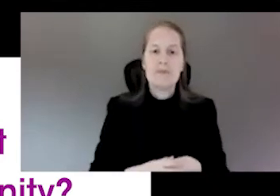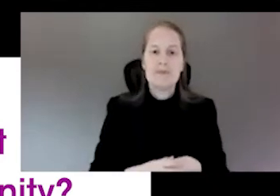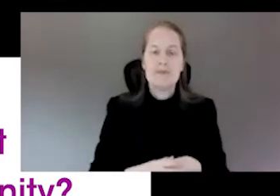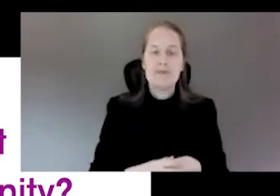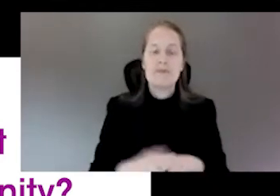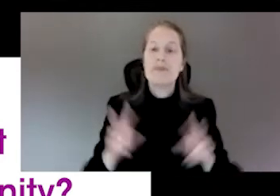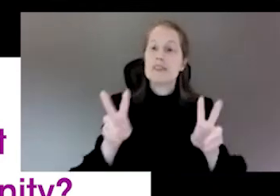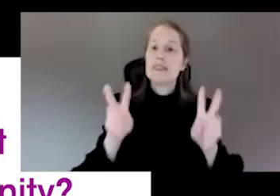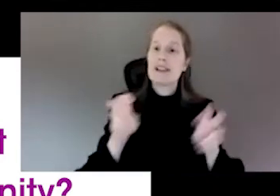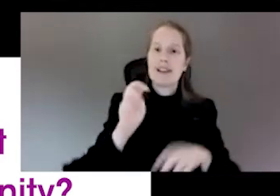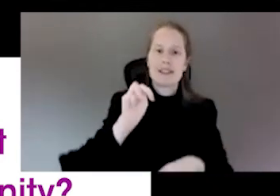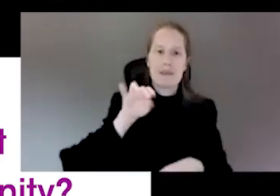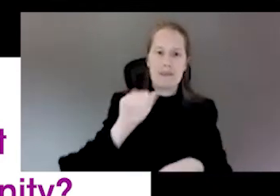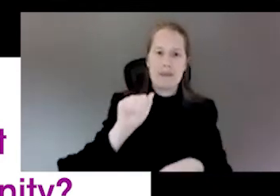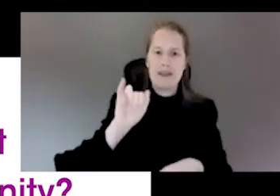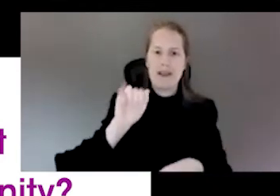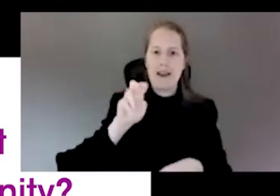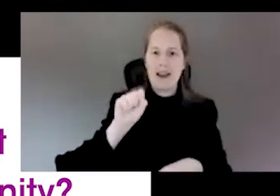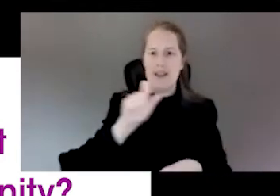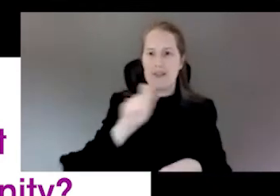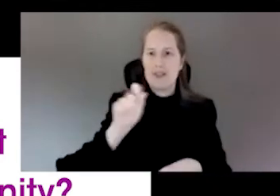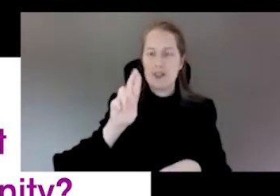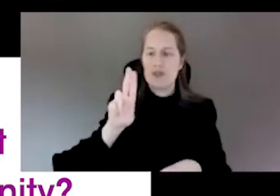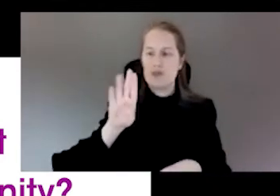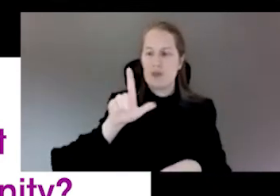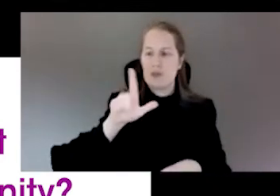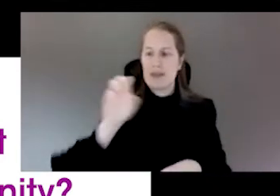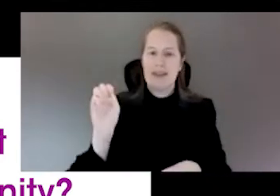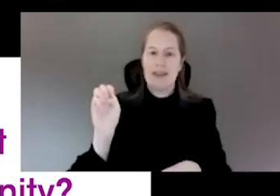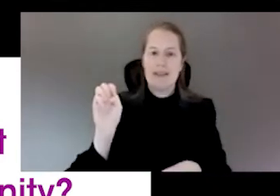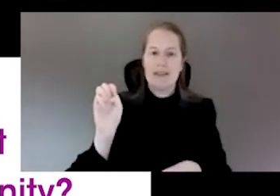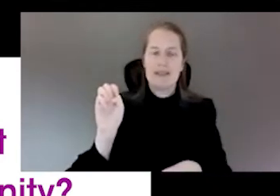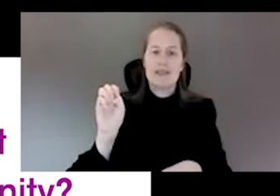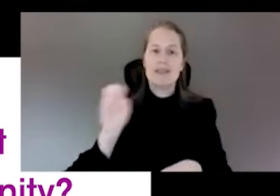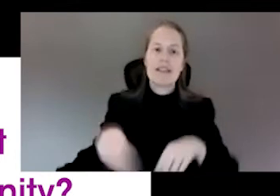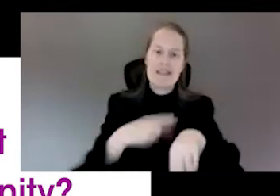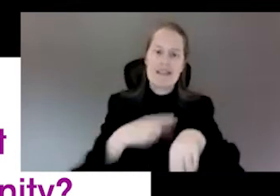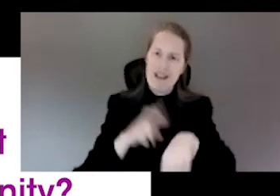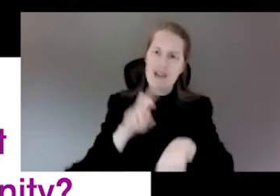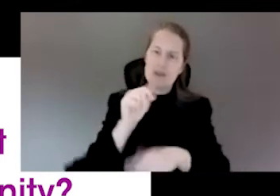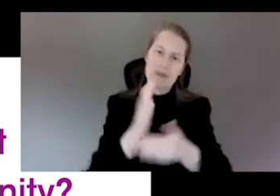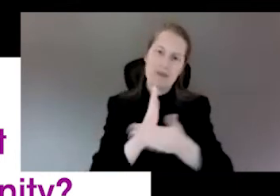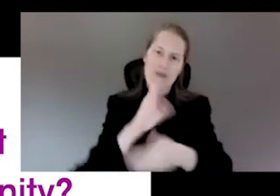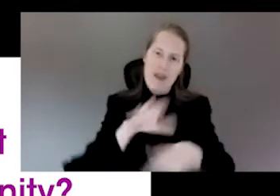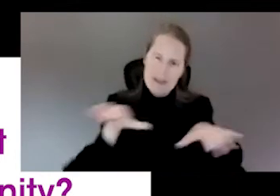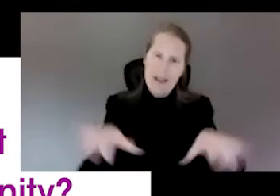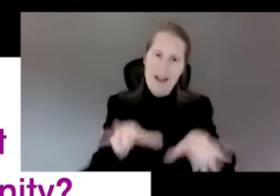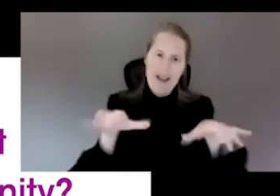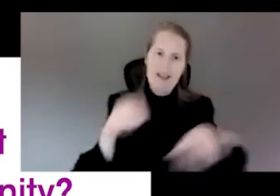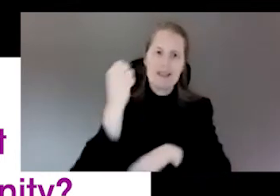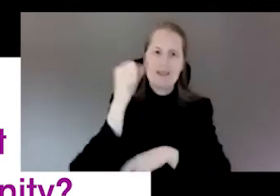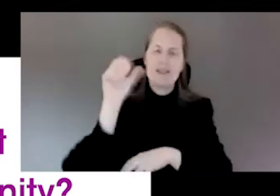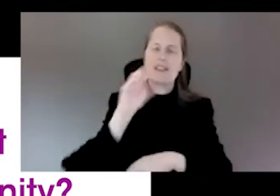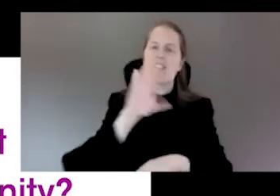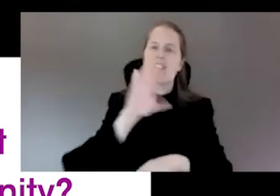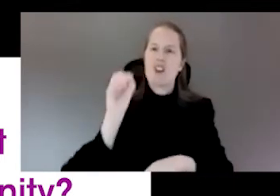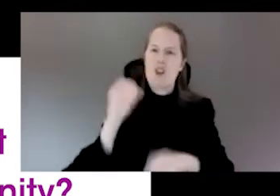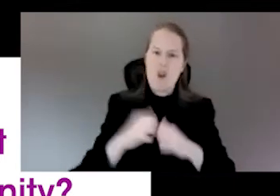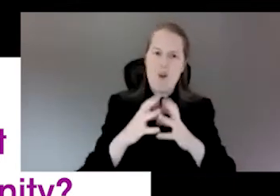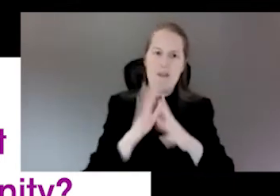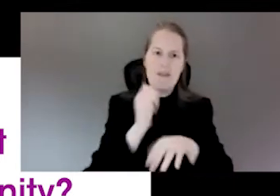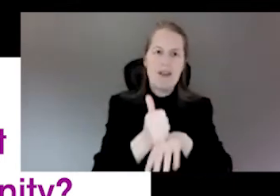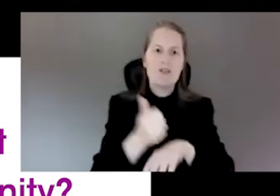Text: Mia Ives Ruble, National Disability Rights activist and co-funder of the